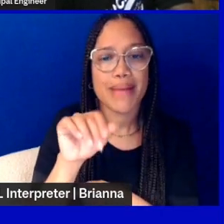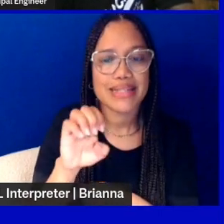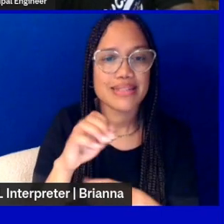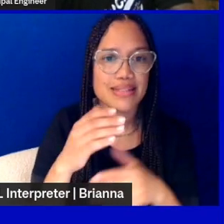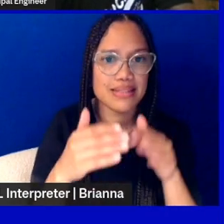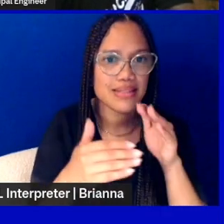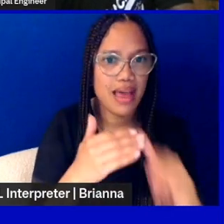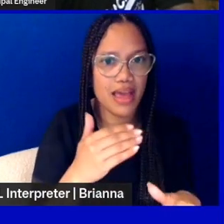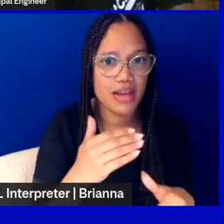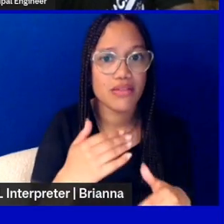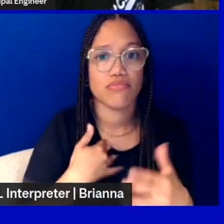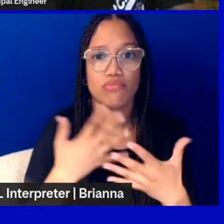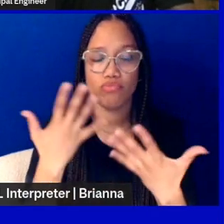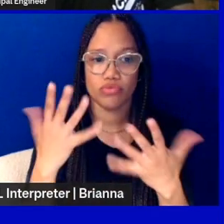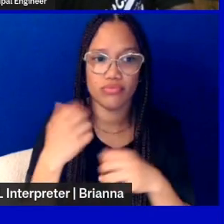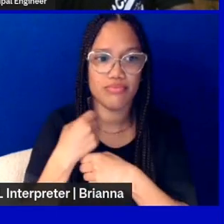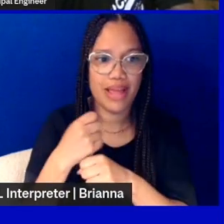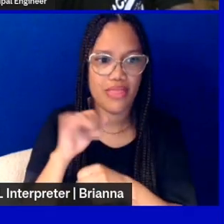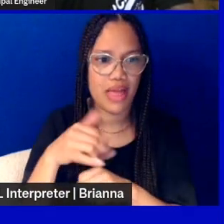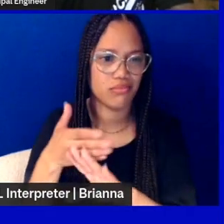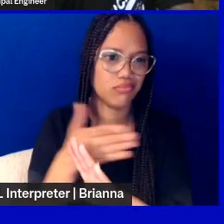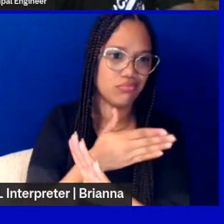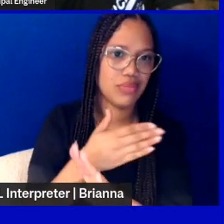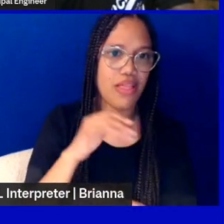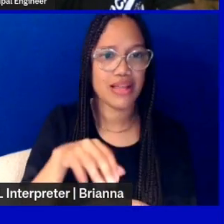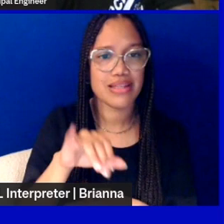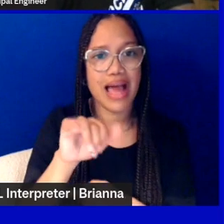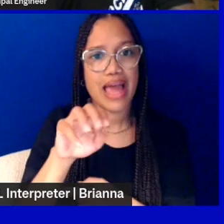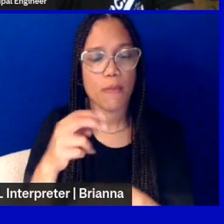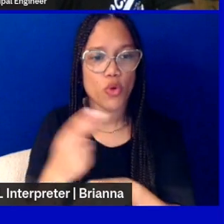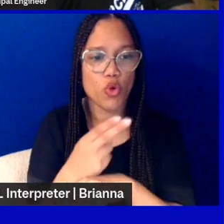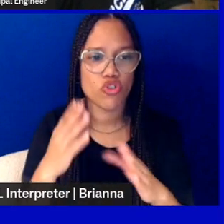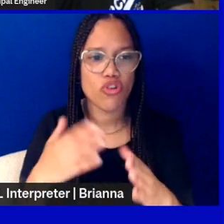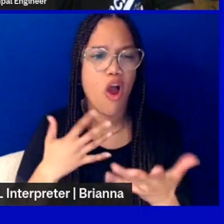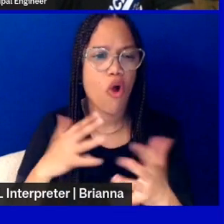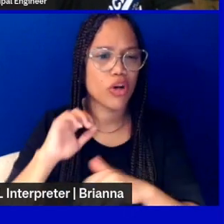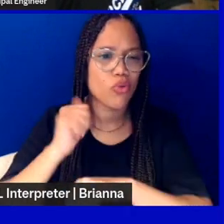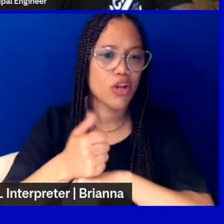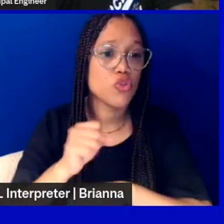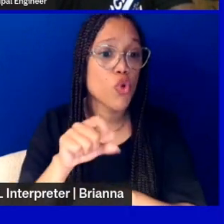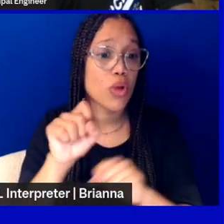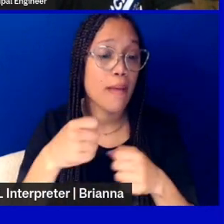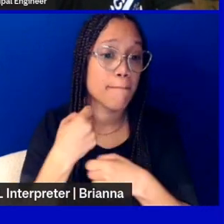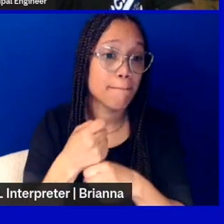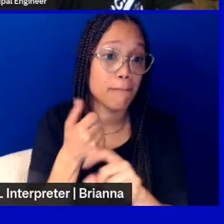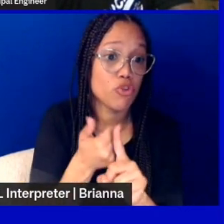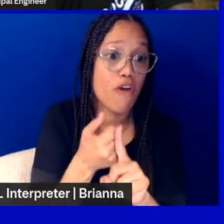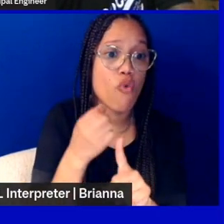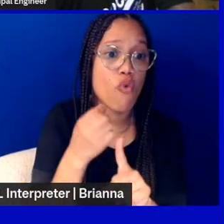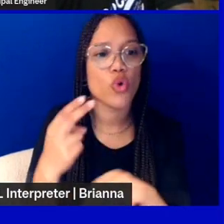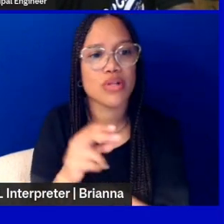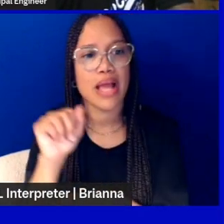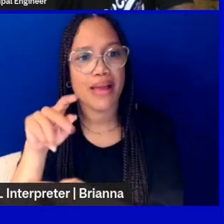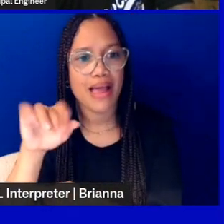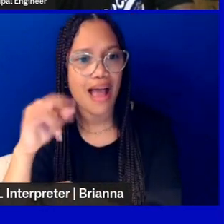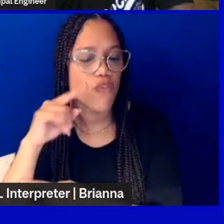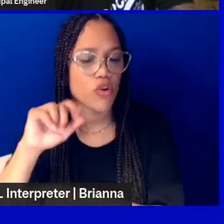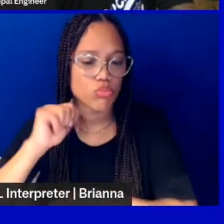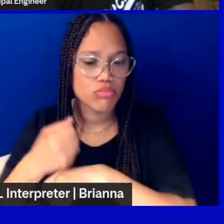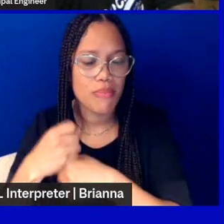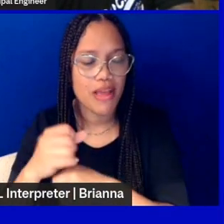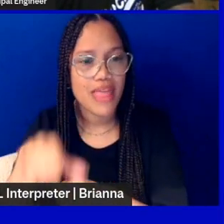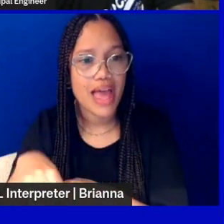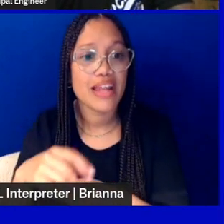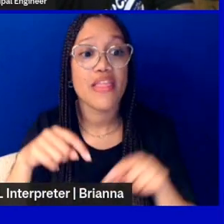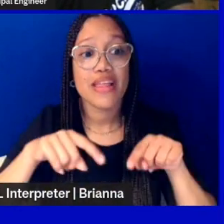interest of the time, the IAM user. So this is IAM user I've already created. So you can just go and manually create, or you can use an API to create it. And in this